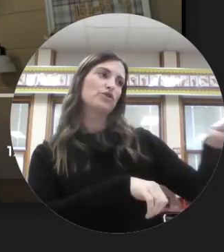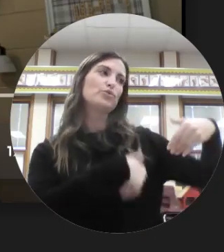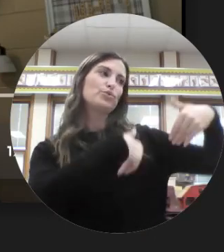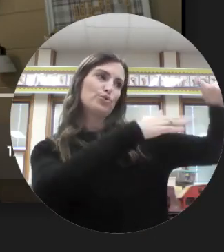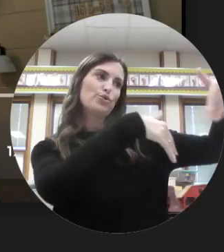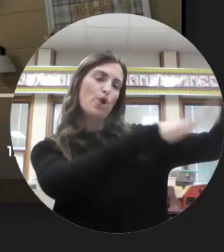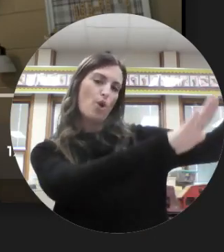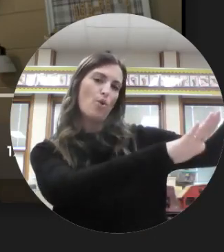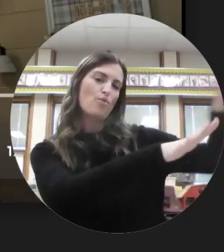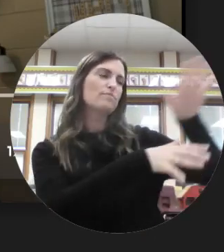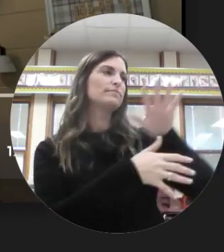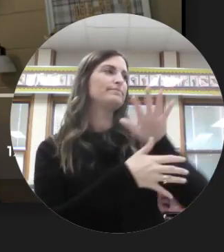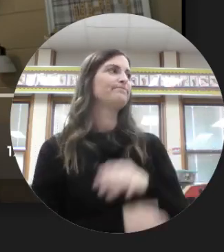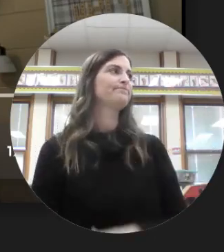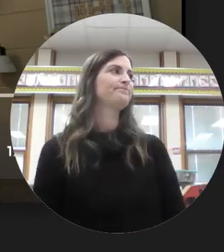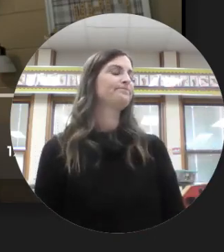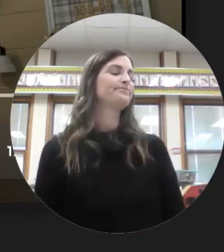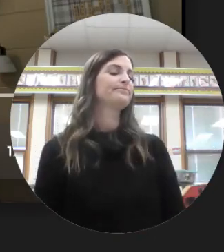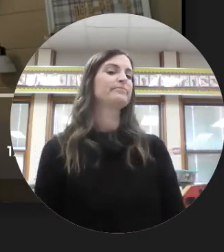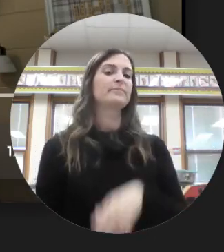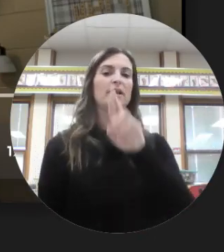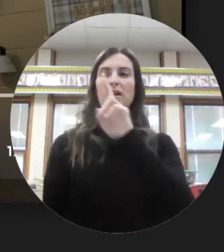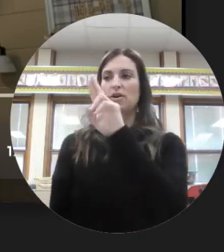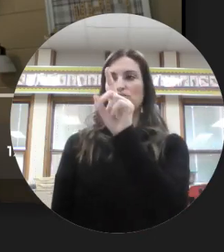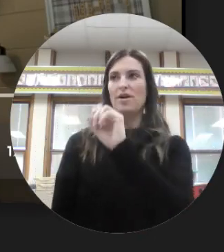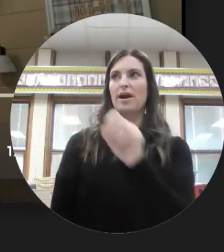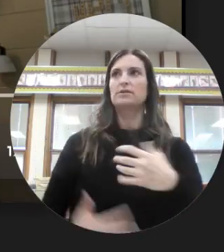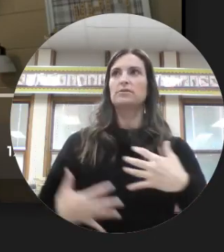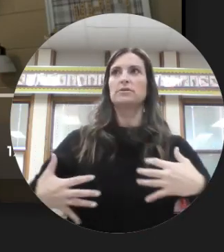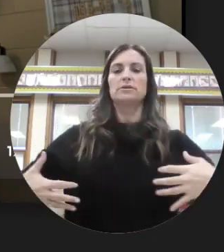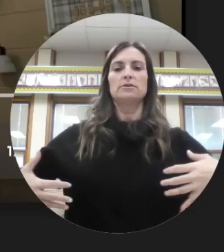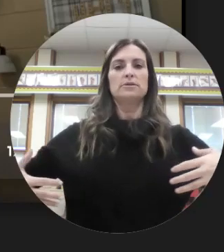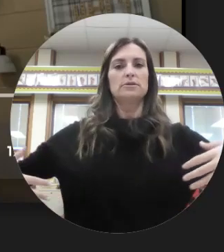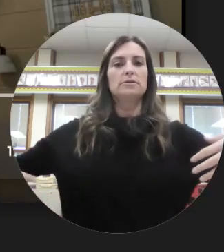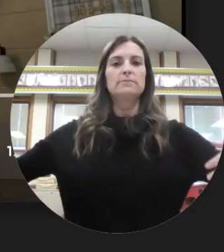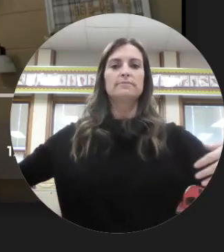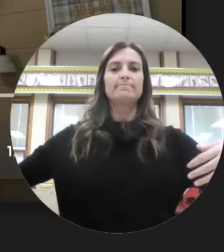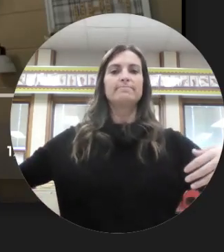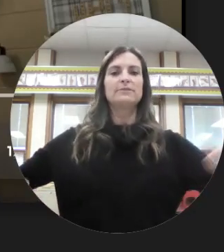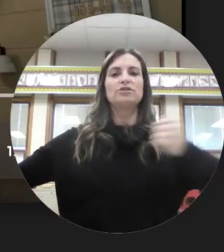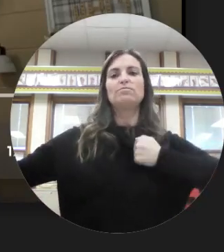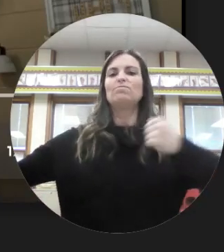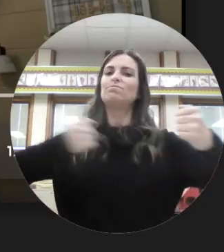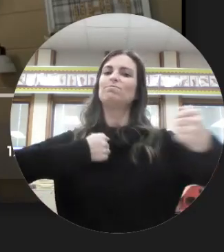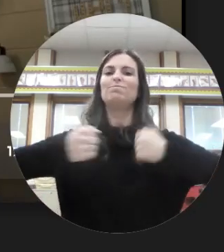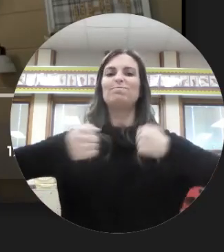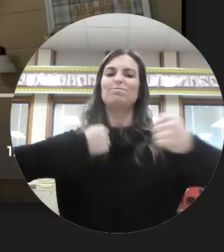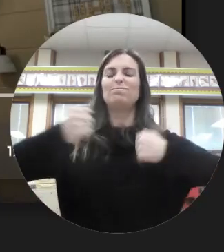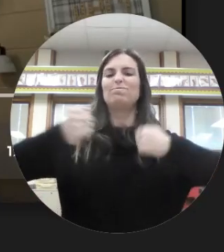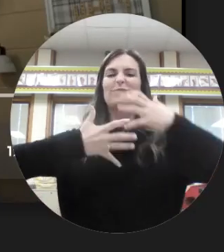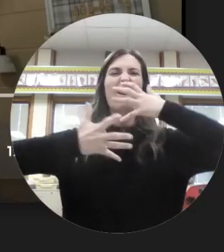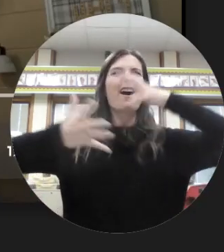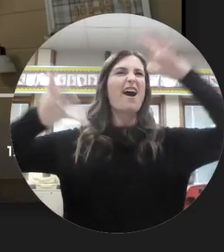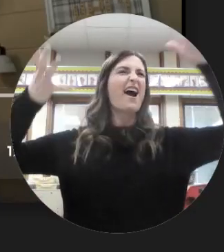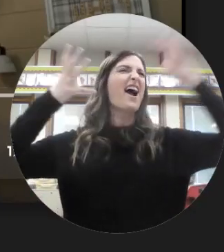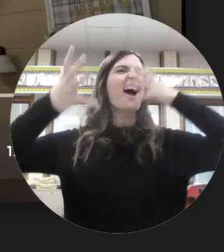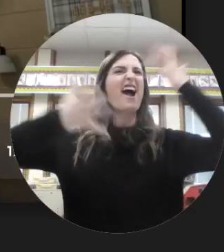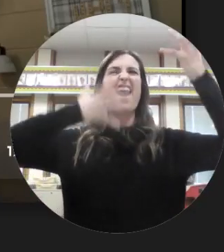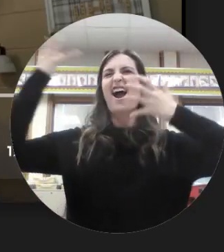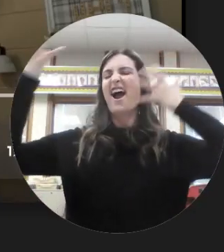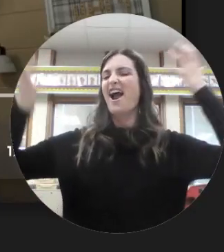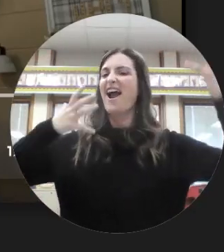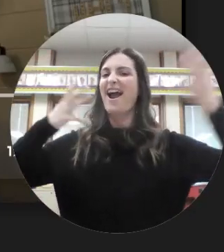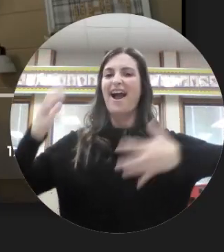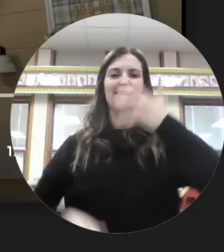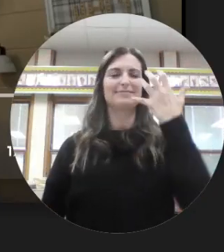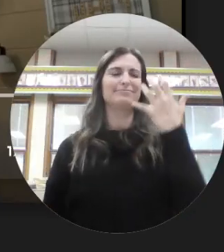go, growled Thorn. Roz made herself as big as possible. She banged her chest and roared wild, angry sounds. But the bears